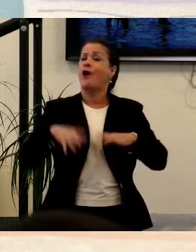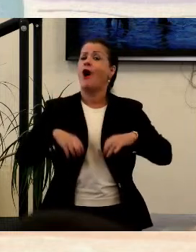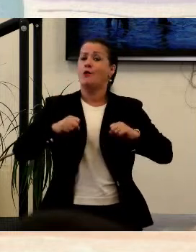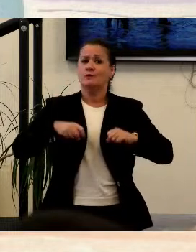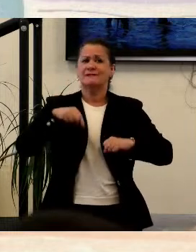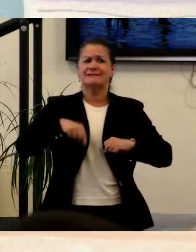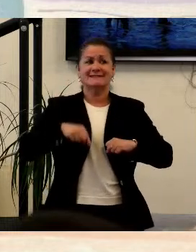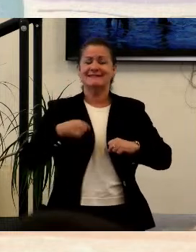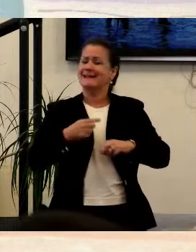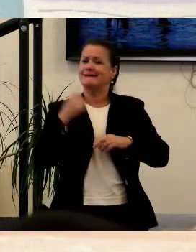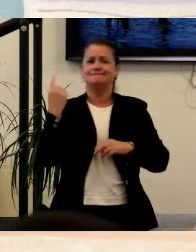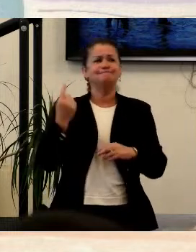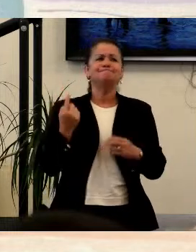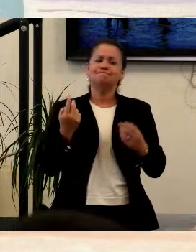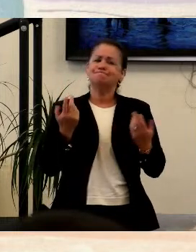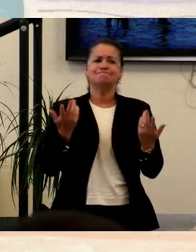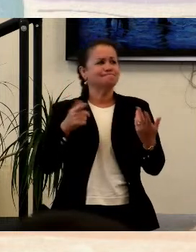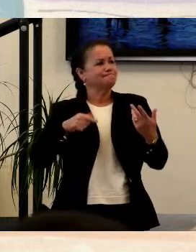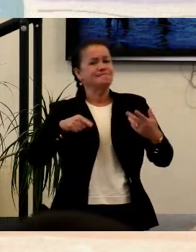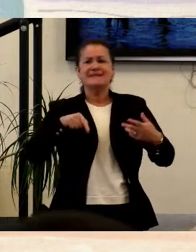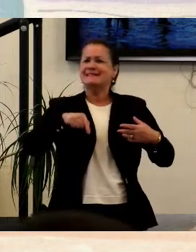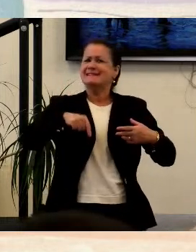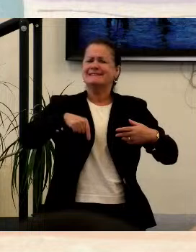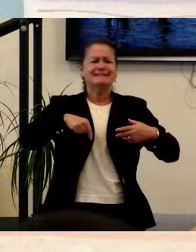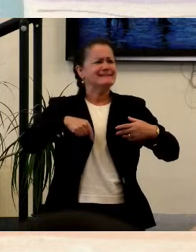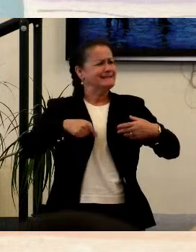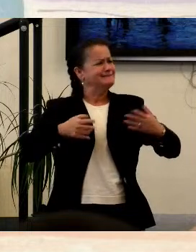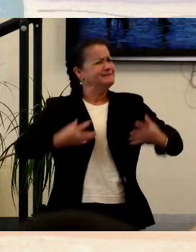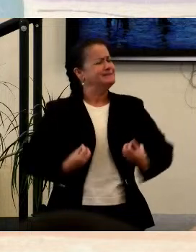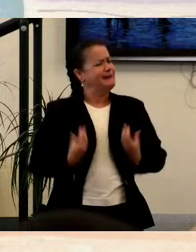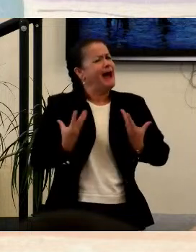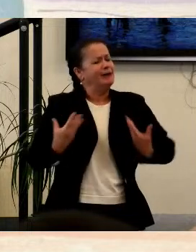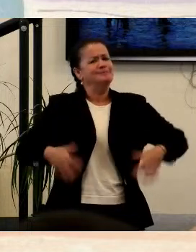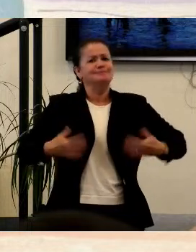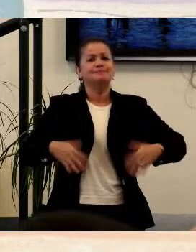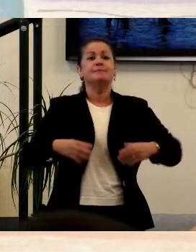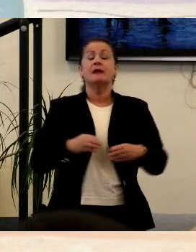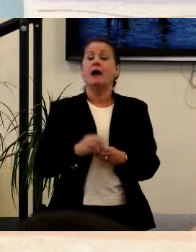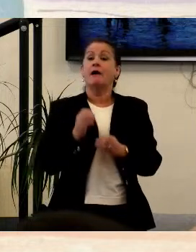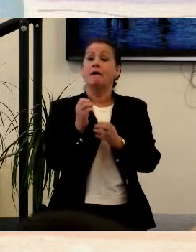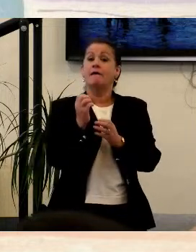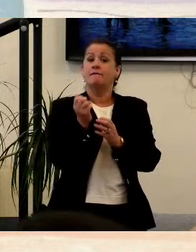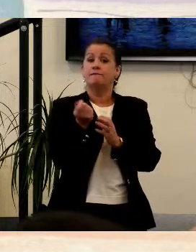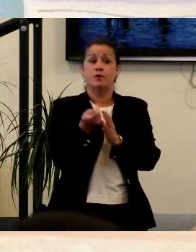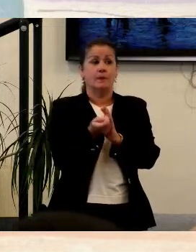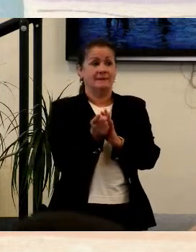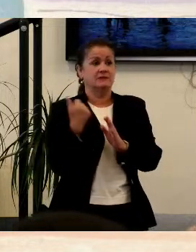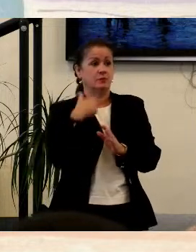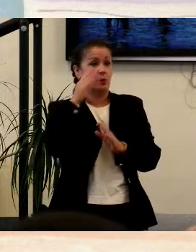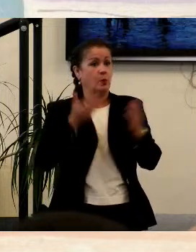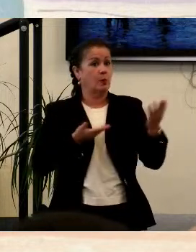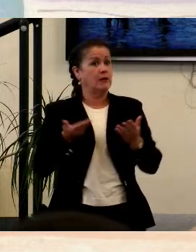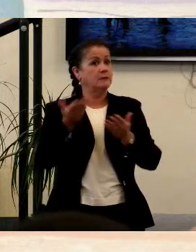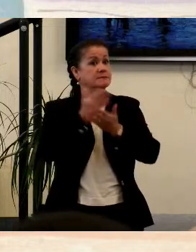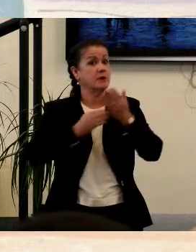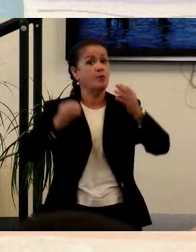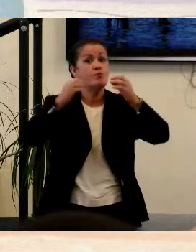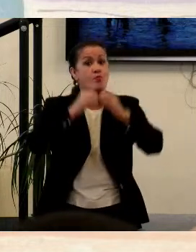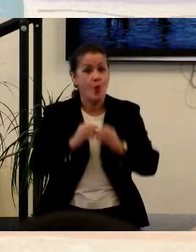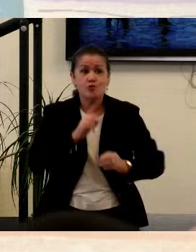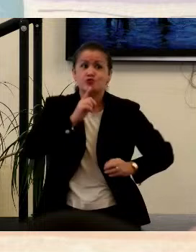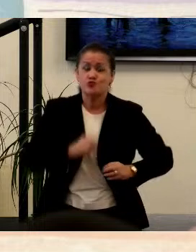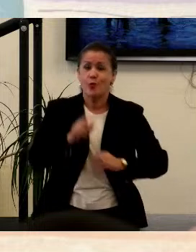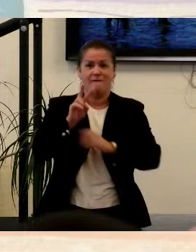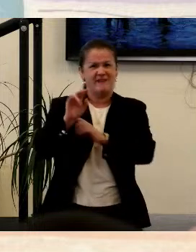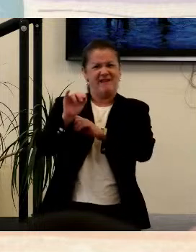in this, what I always find to be a very inspiring setting. In a few minutes, we will welcome some more of the true VIPs of